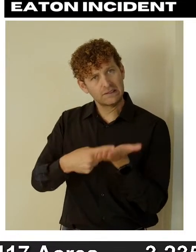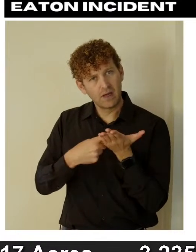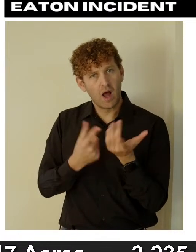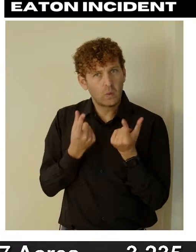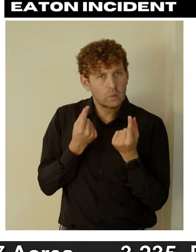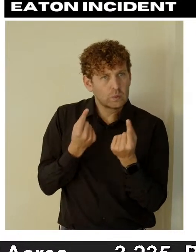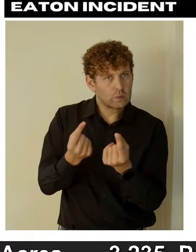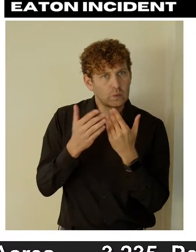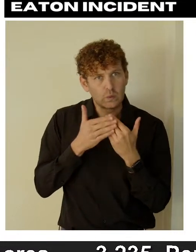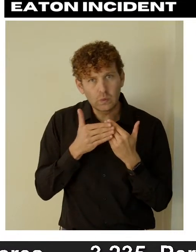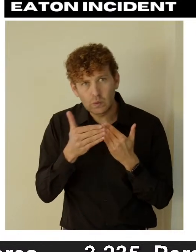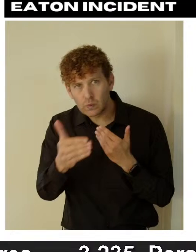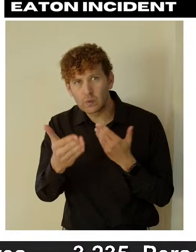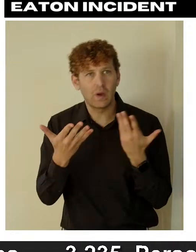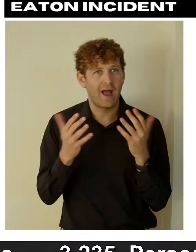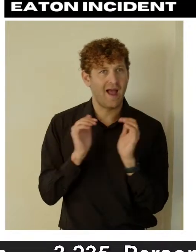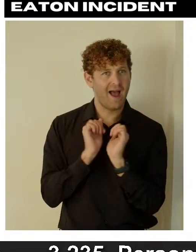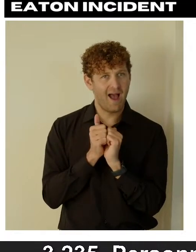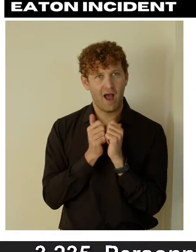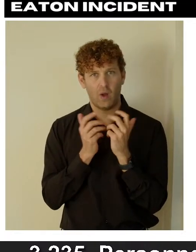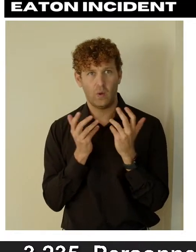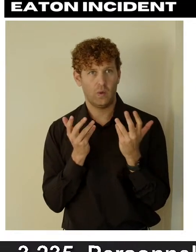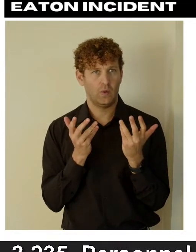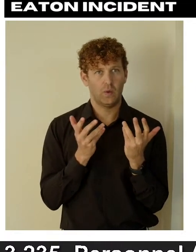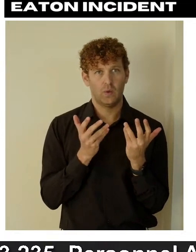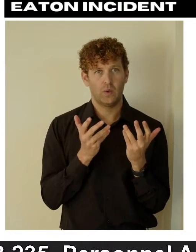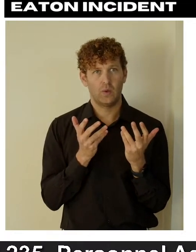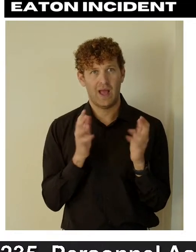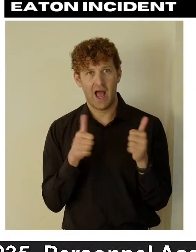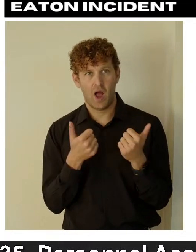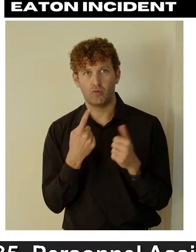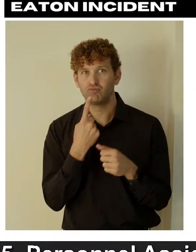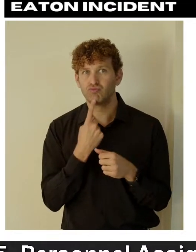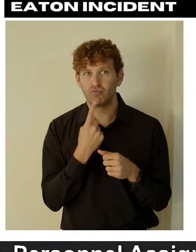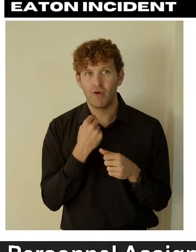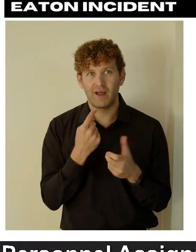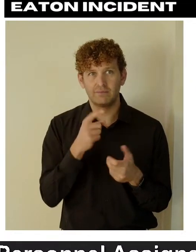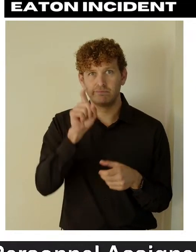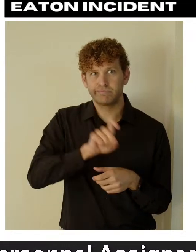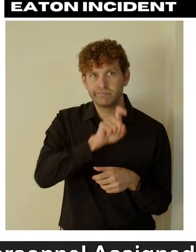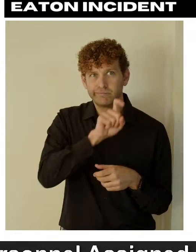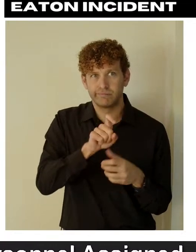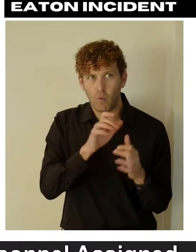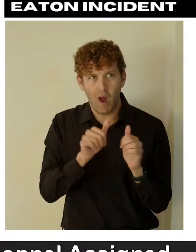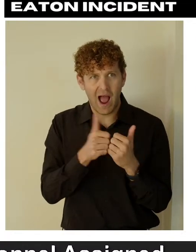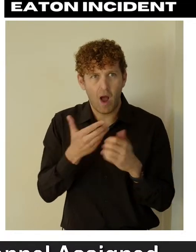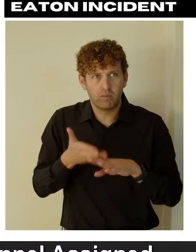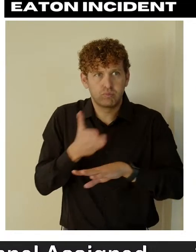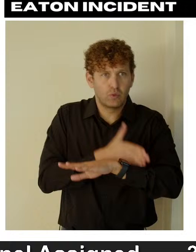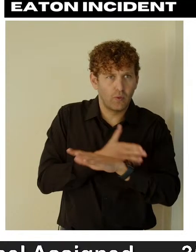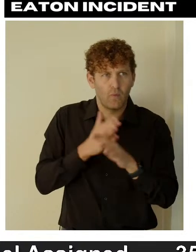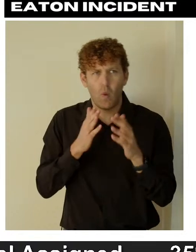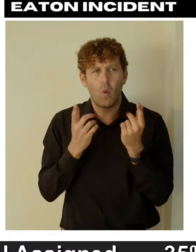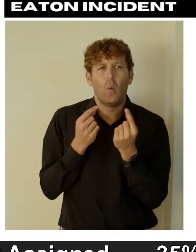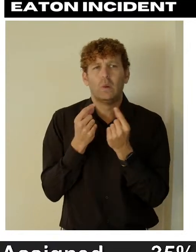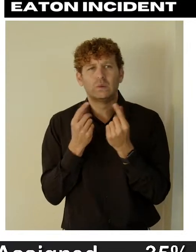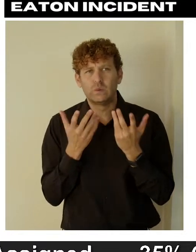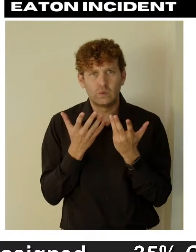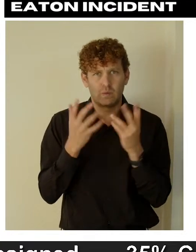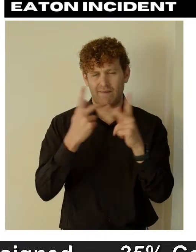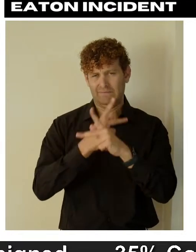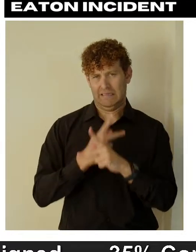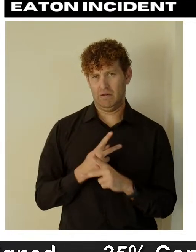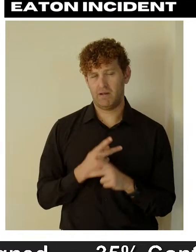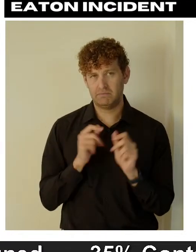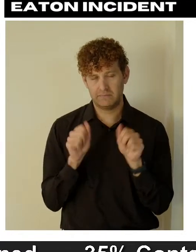a way that either we could get that red tag lifted or advise you on that or get that taken care of. So